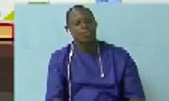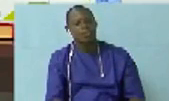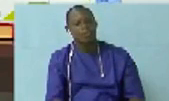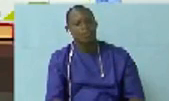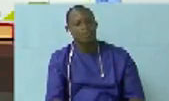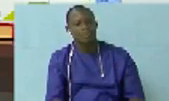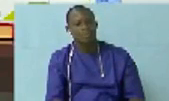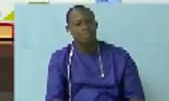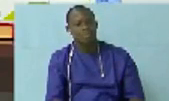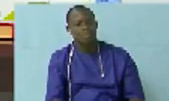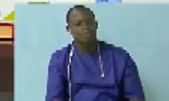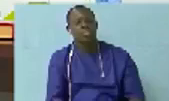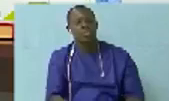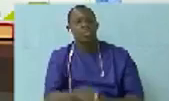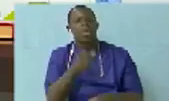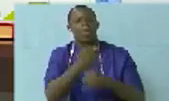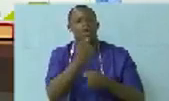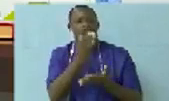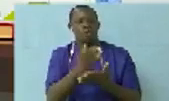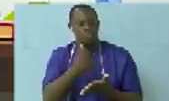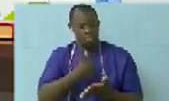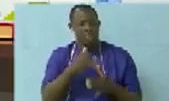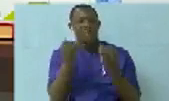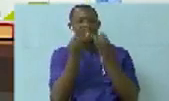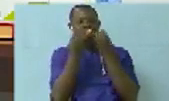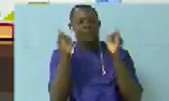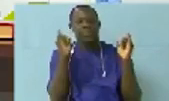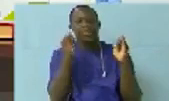to make sure I'm free.